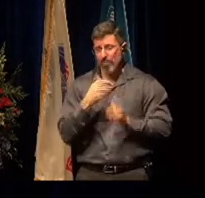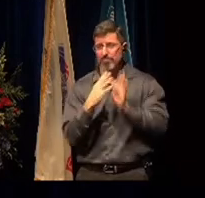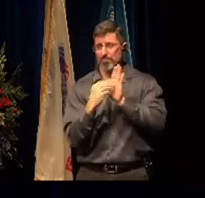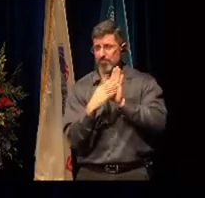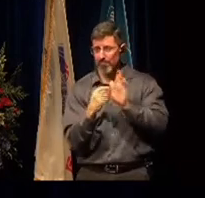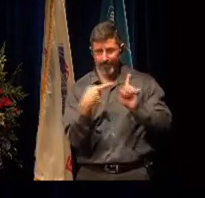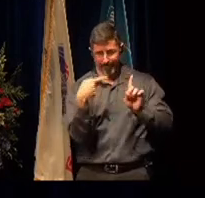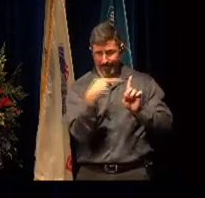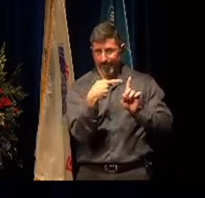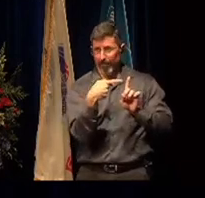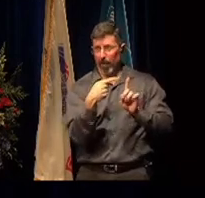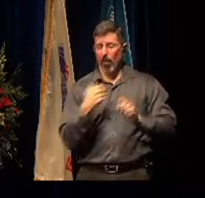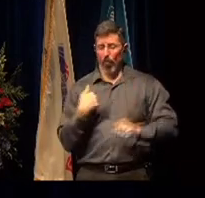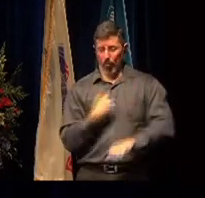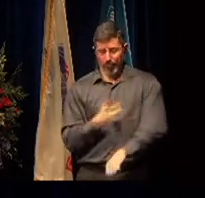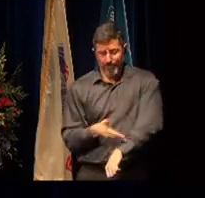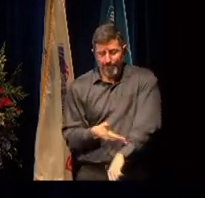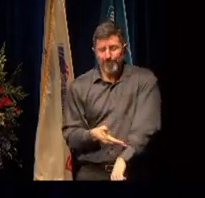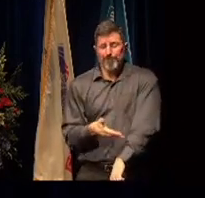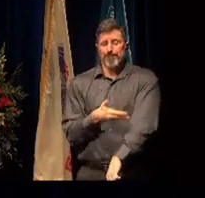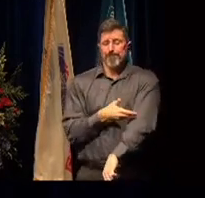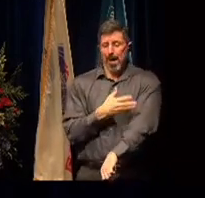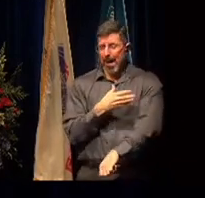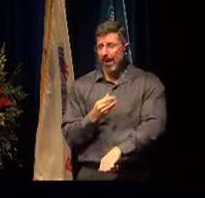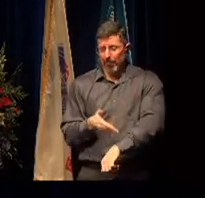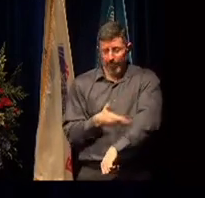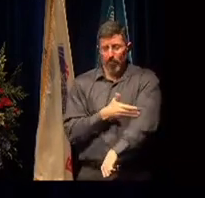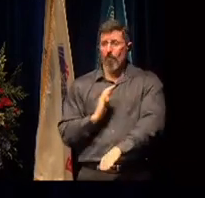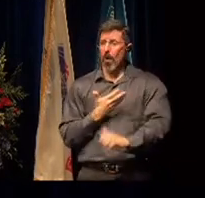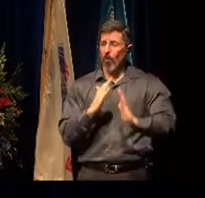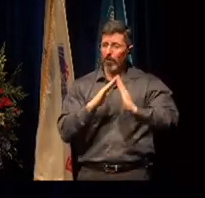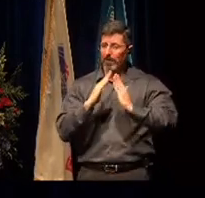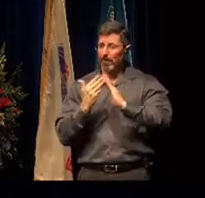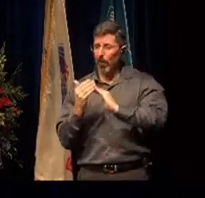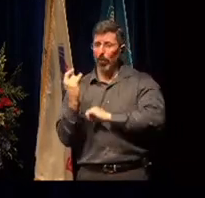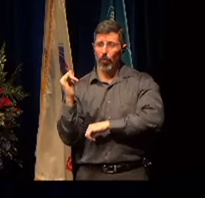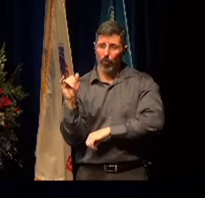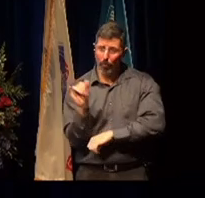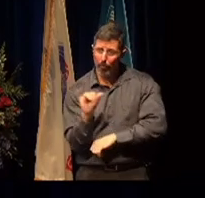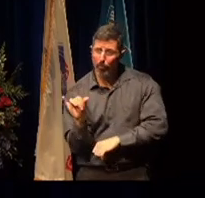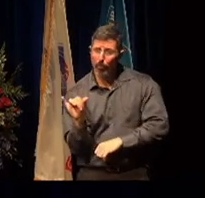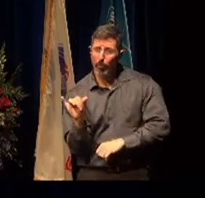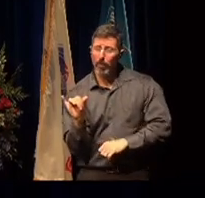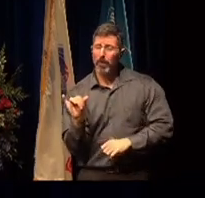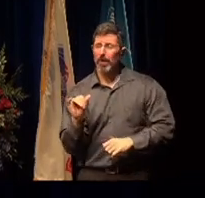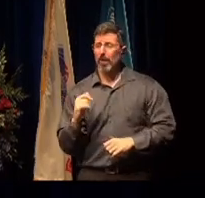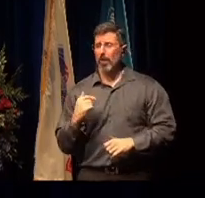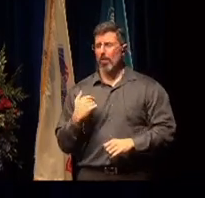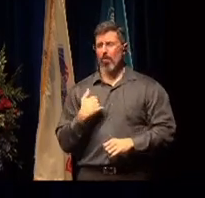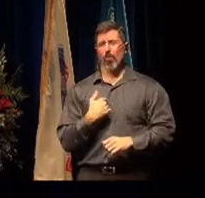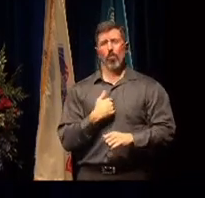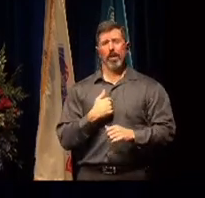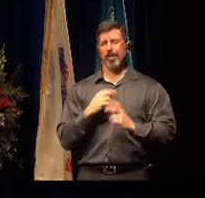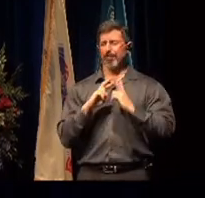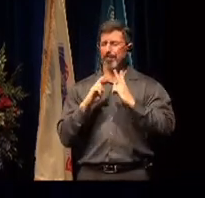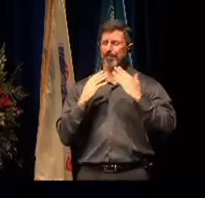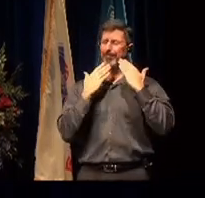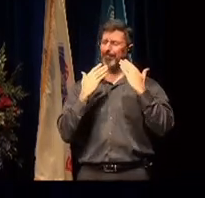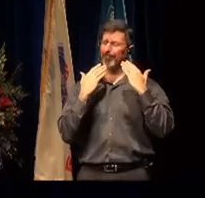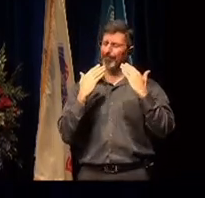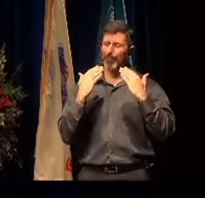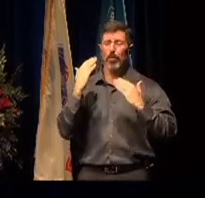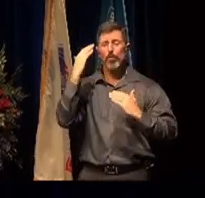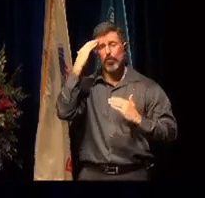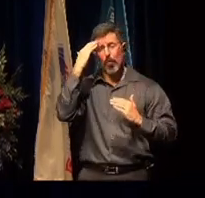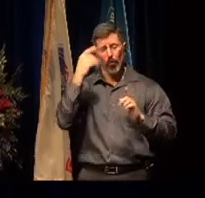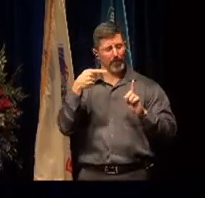be as individuals and as a community. And on behalf of a community extraordinarily grateful to have known this